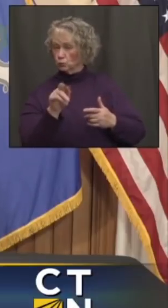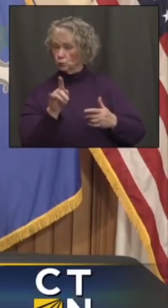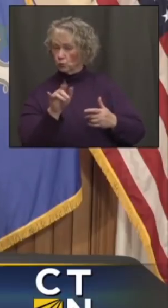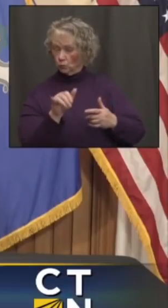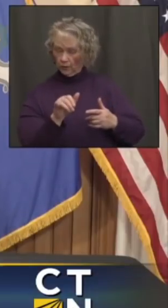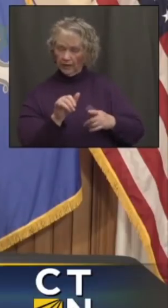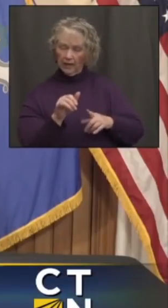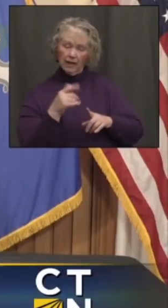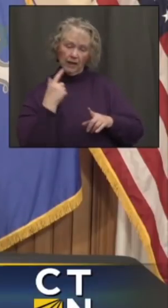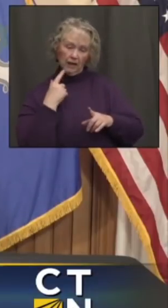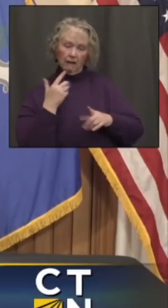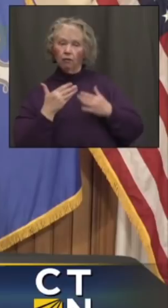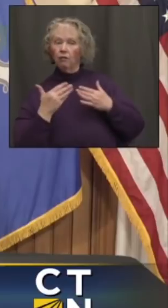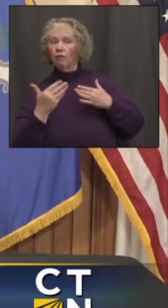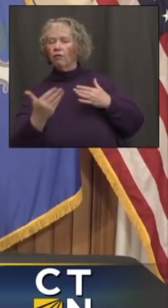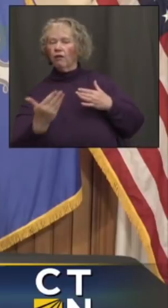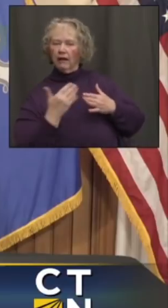Connecticut Public Media.